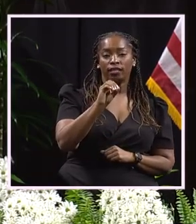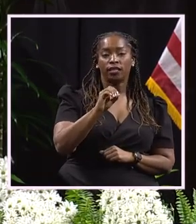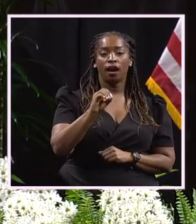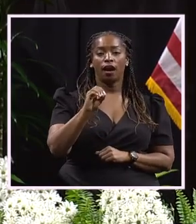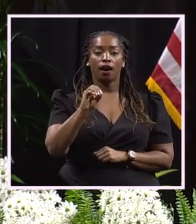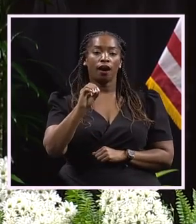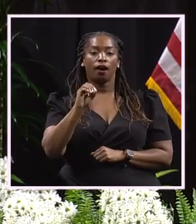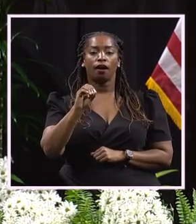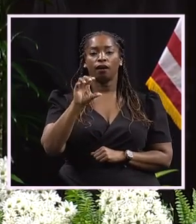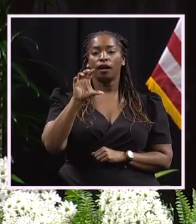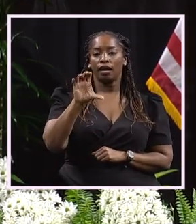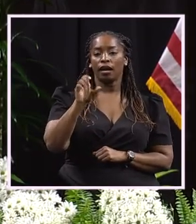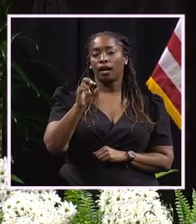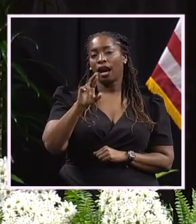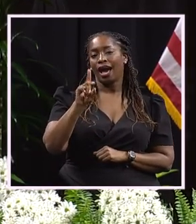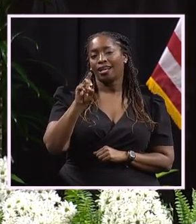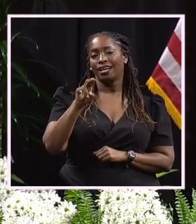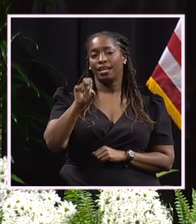summa cum laude.